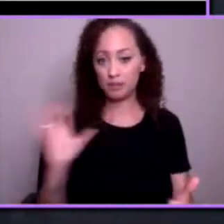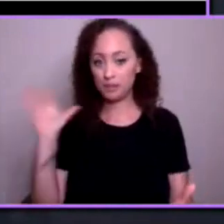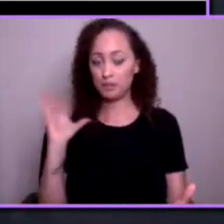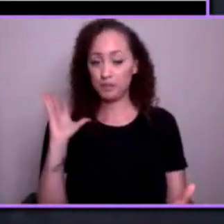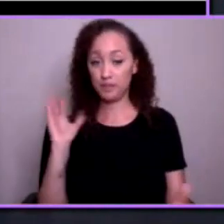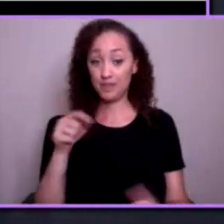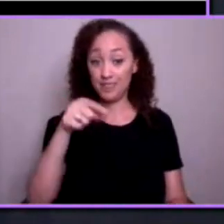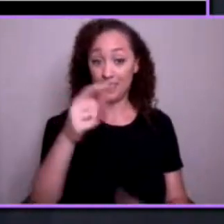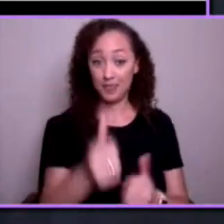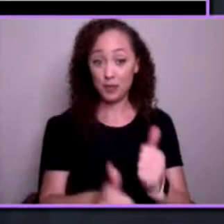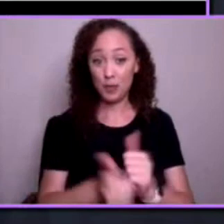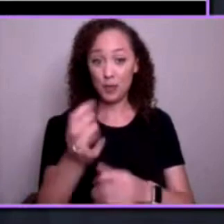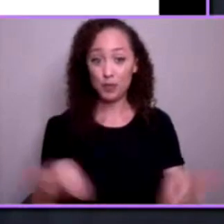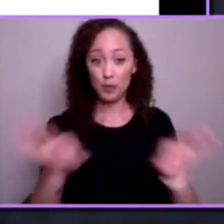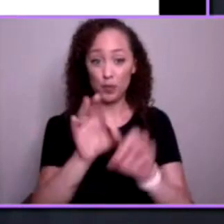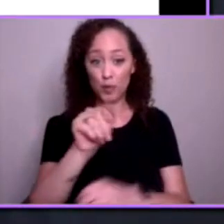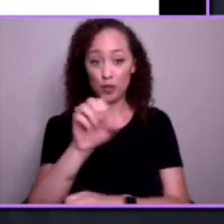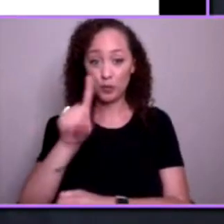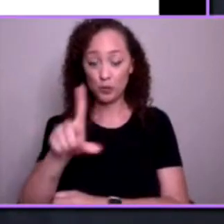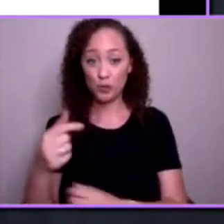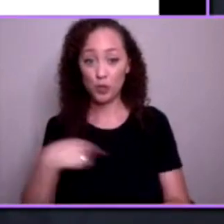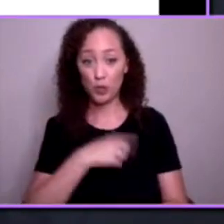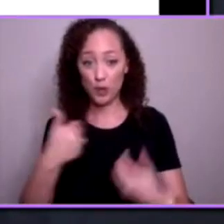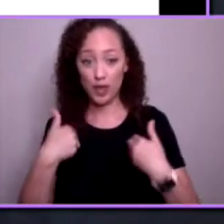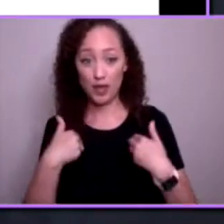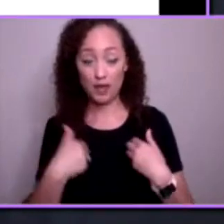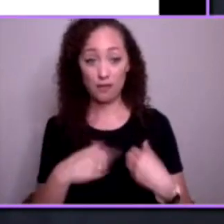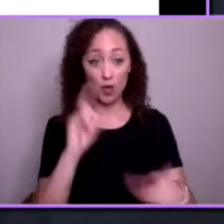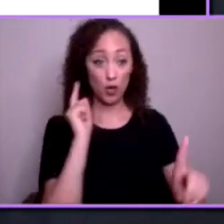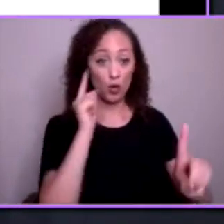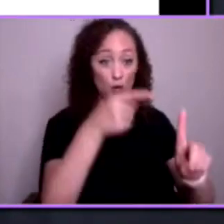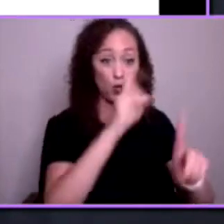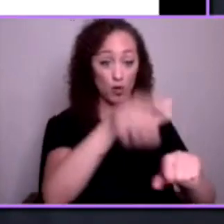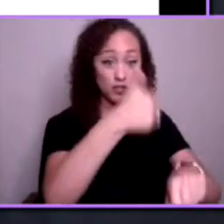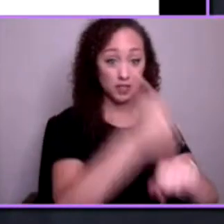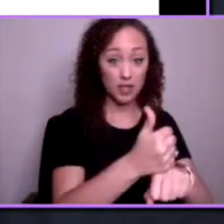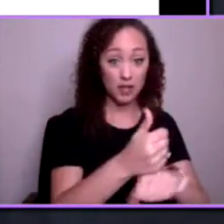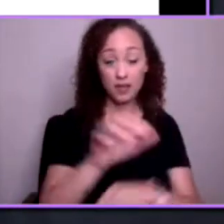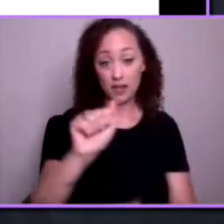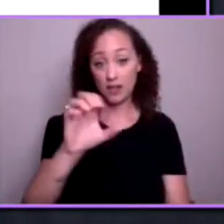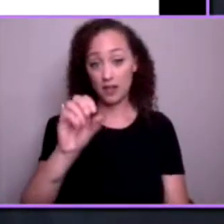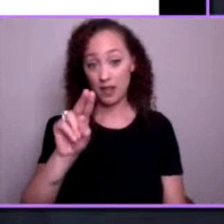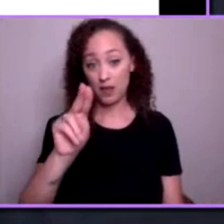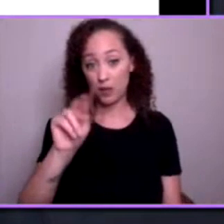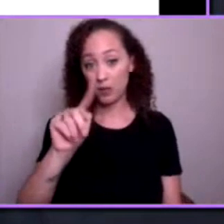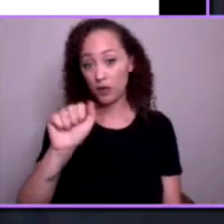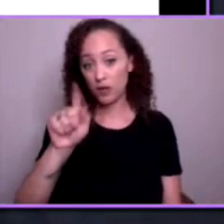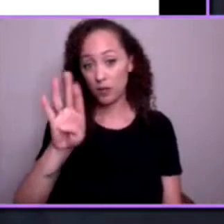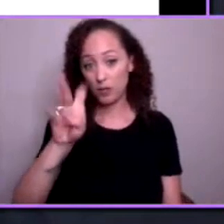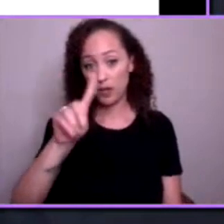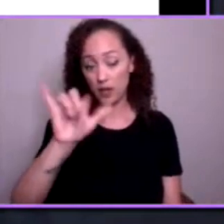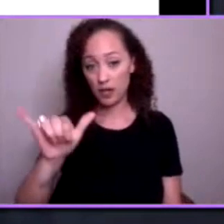most important tool we have in benchmarking, goal setting, and accountability to date. This type of transparency from an event, I